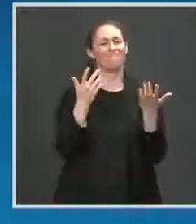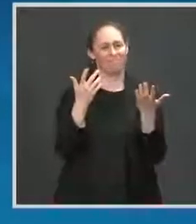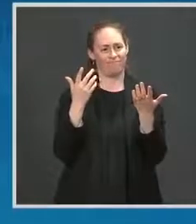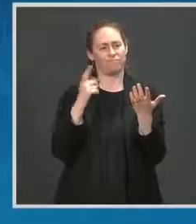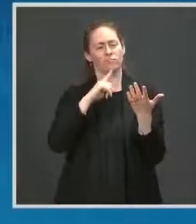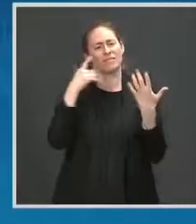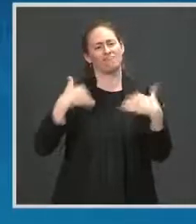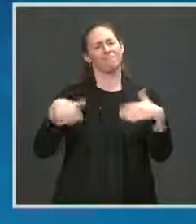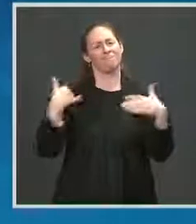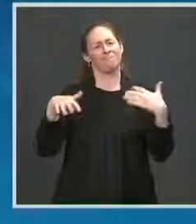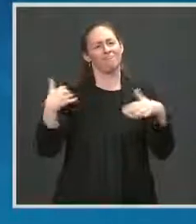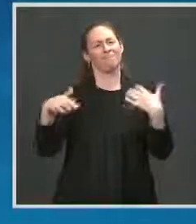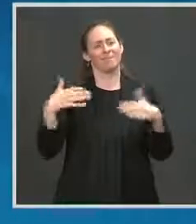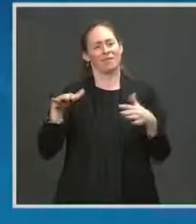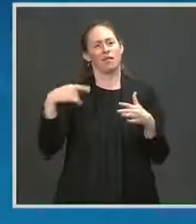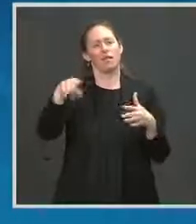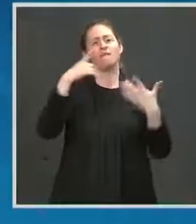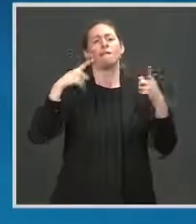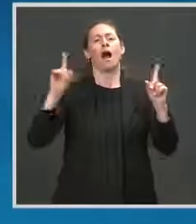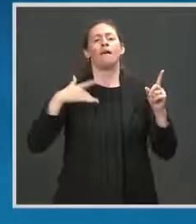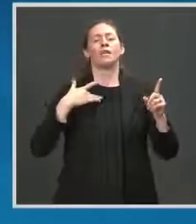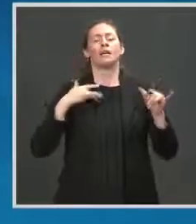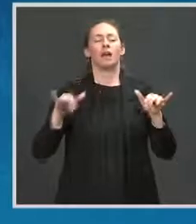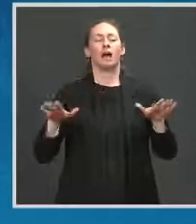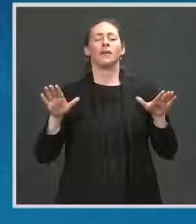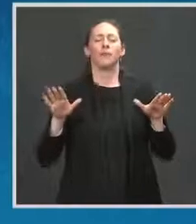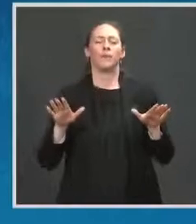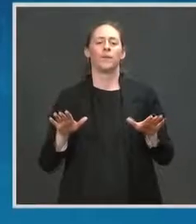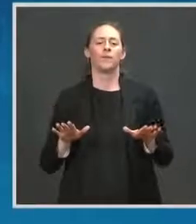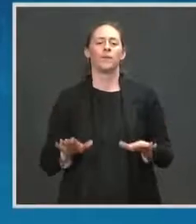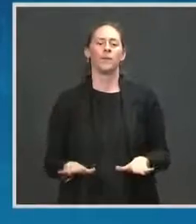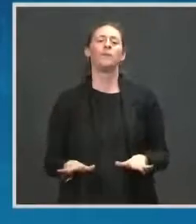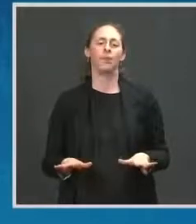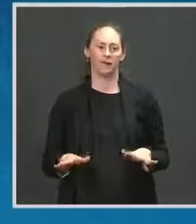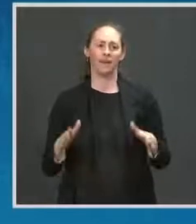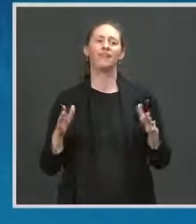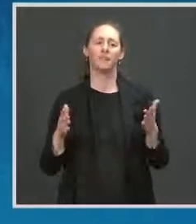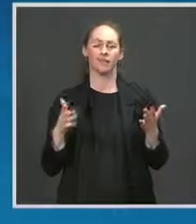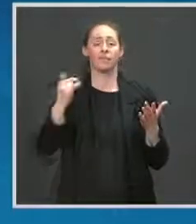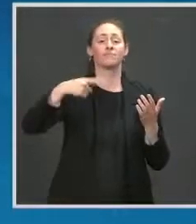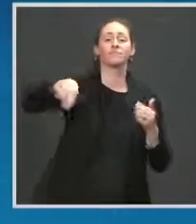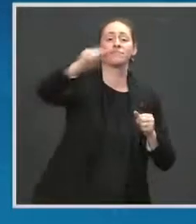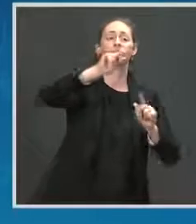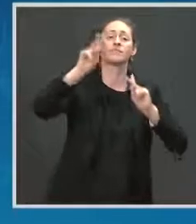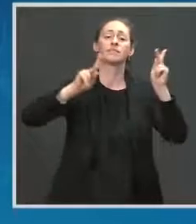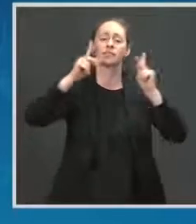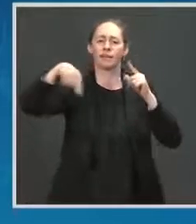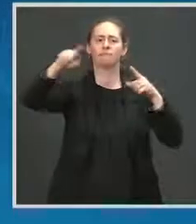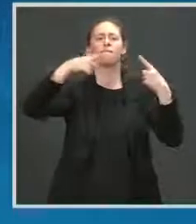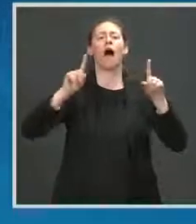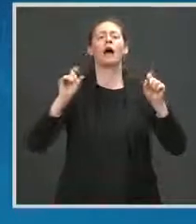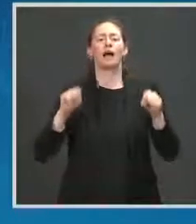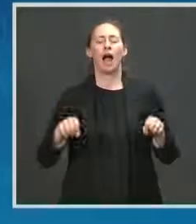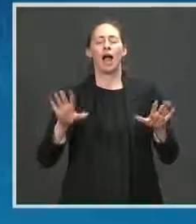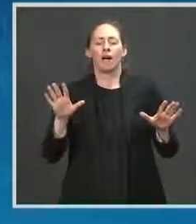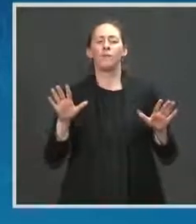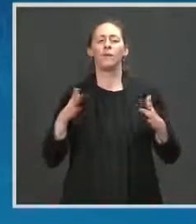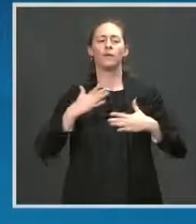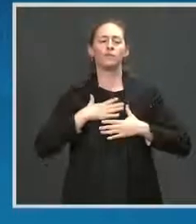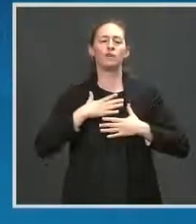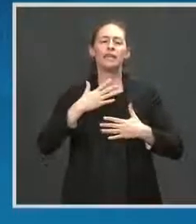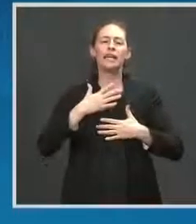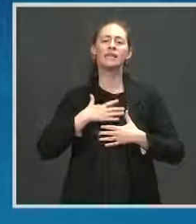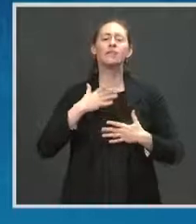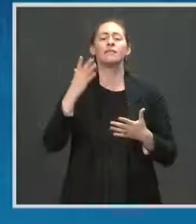relief. And the American people are now able to breathe easier and sleep